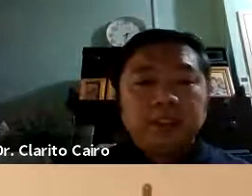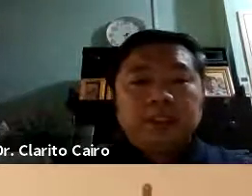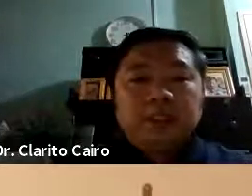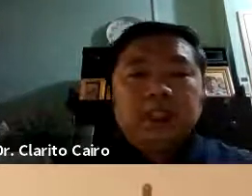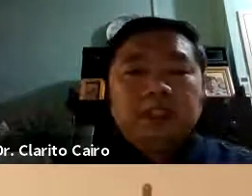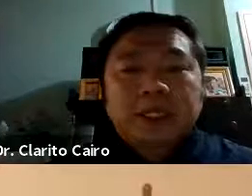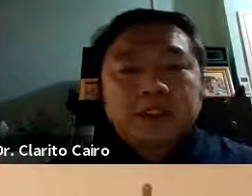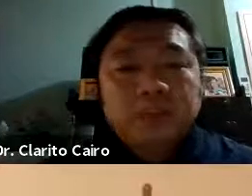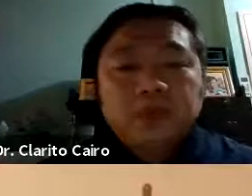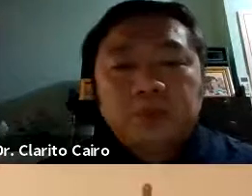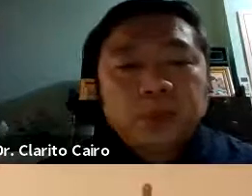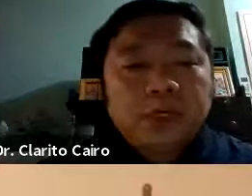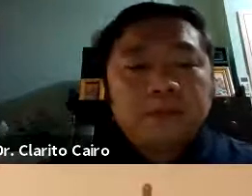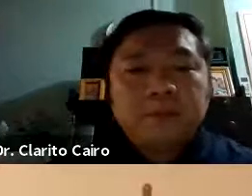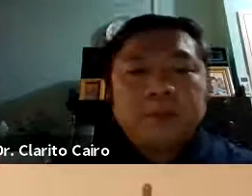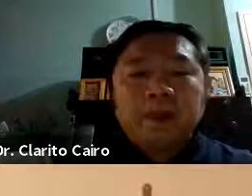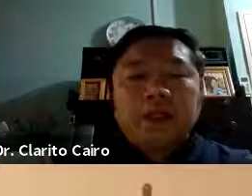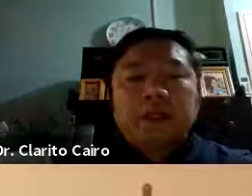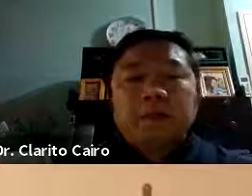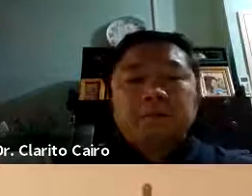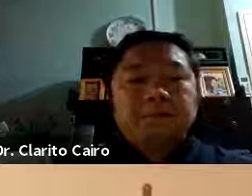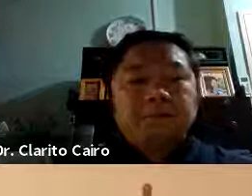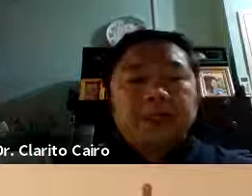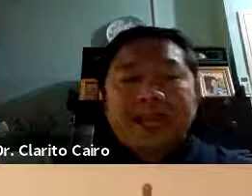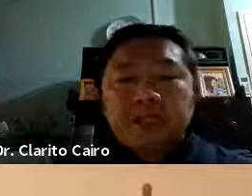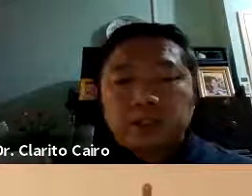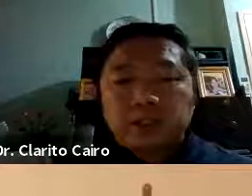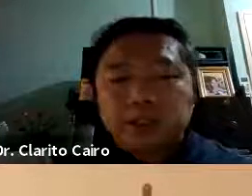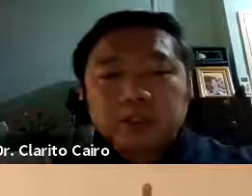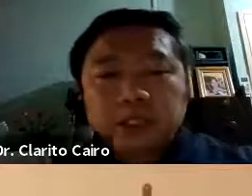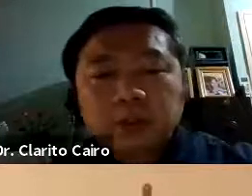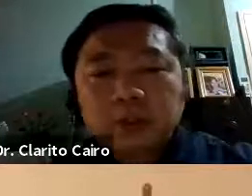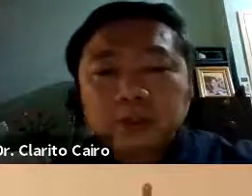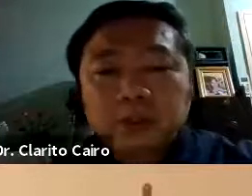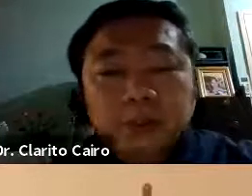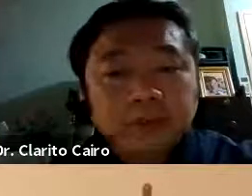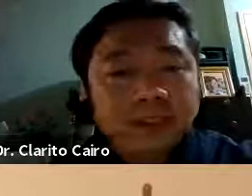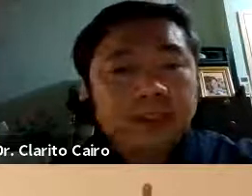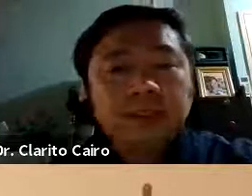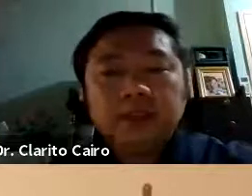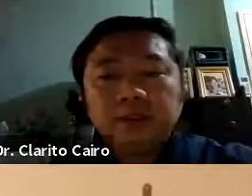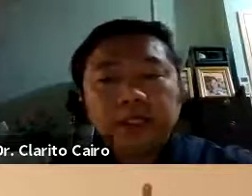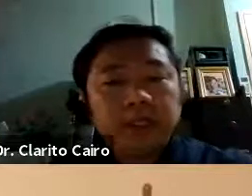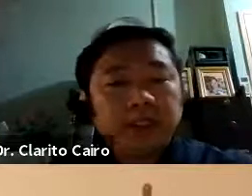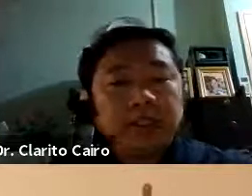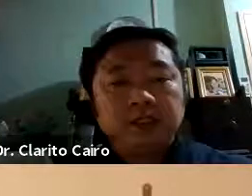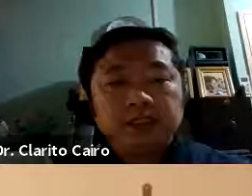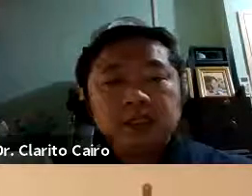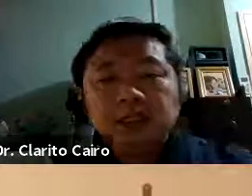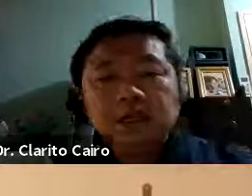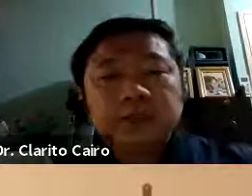furthermore, the cancer control program is anchored on our global commitments,